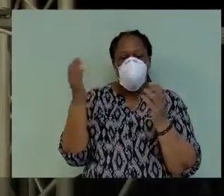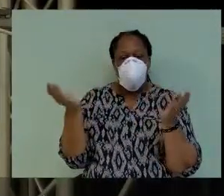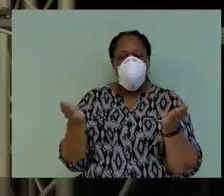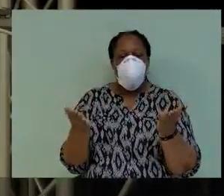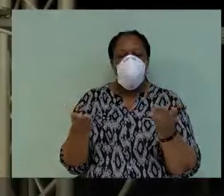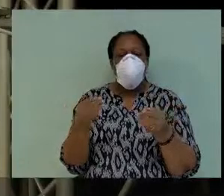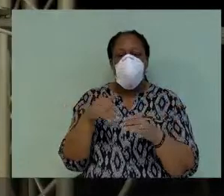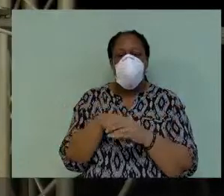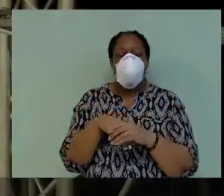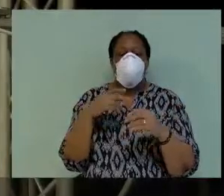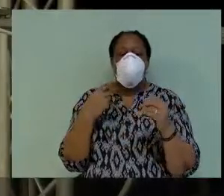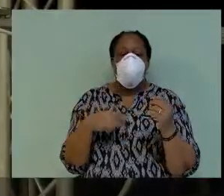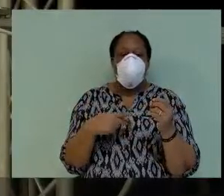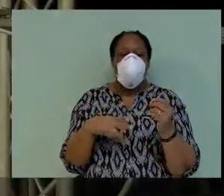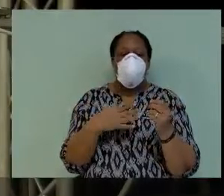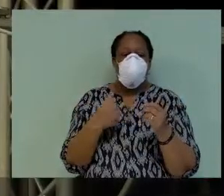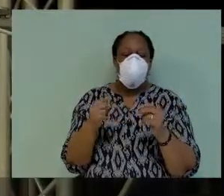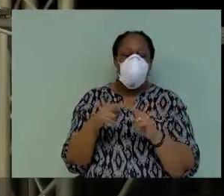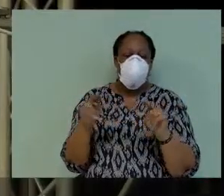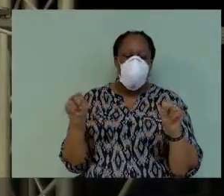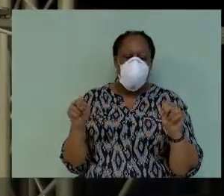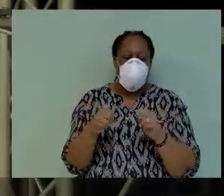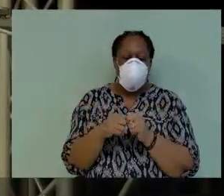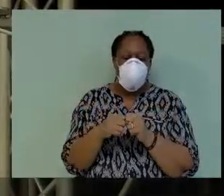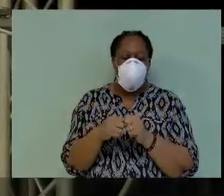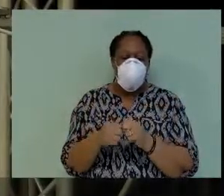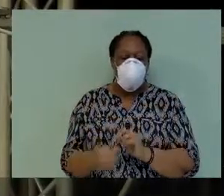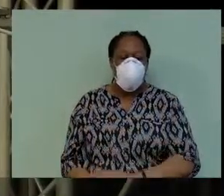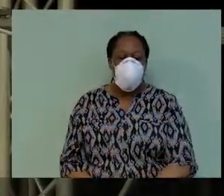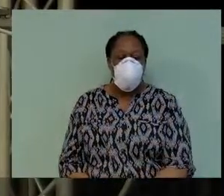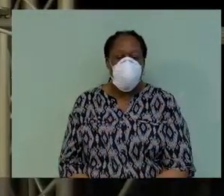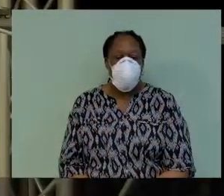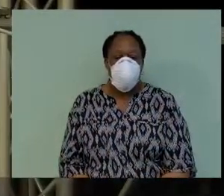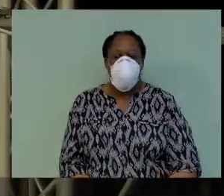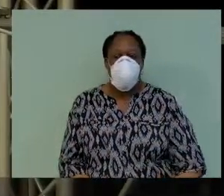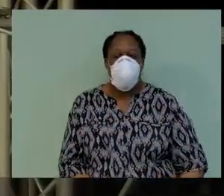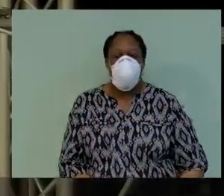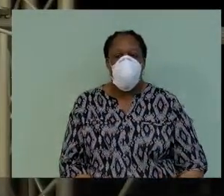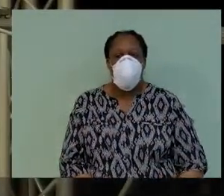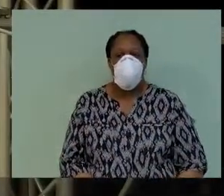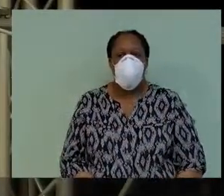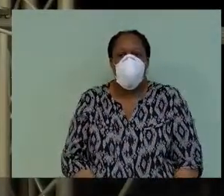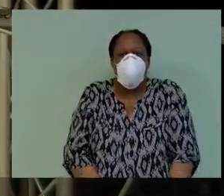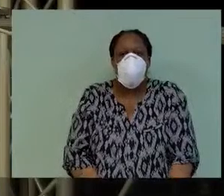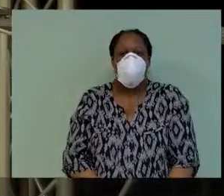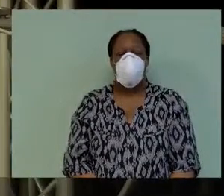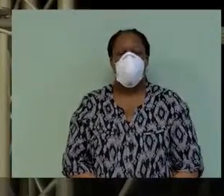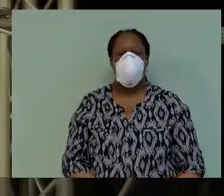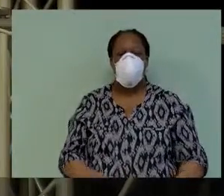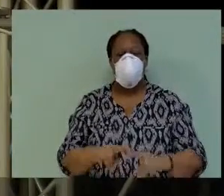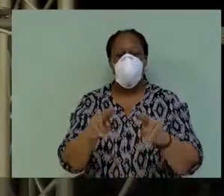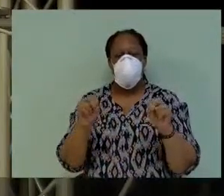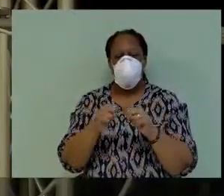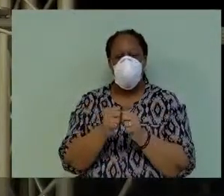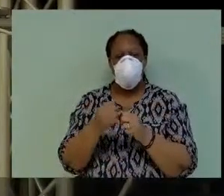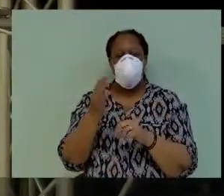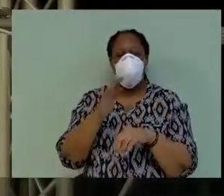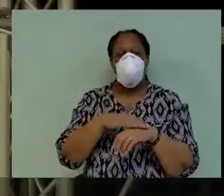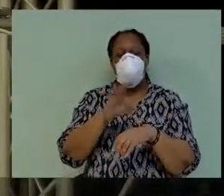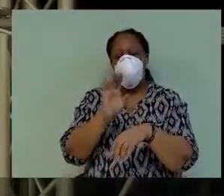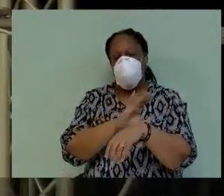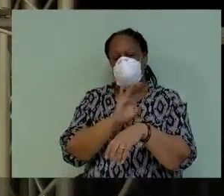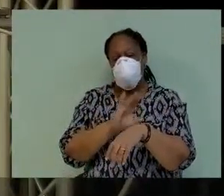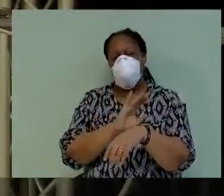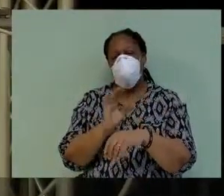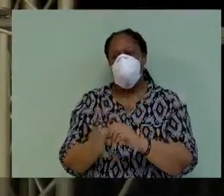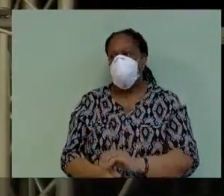Kitts and on Nevis. Those on Nevis would have joined us virtually, thanks to the good